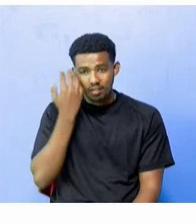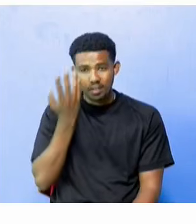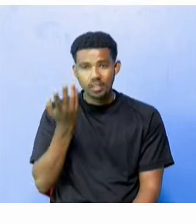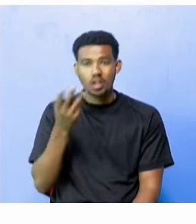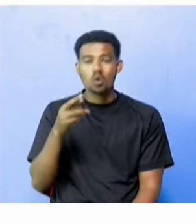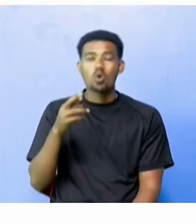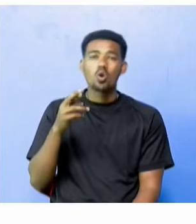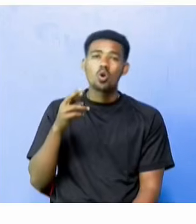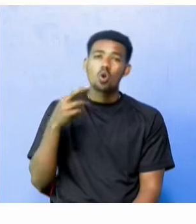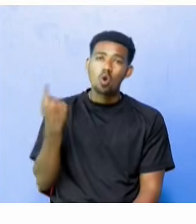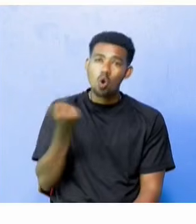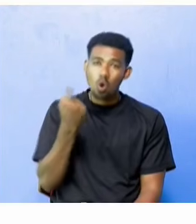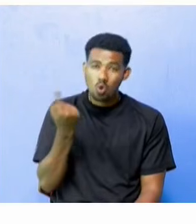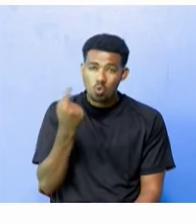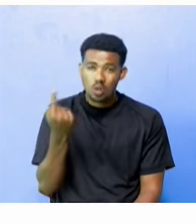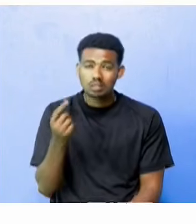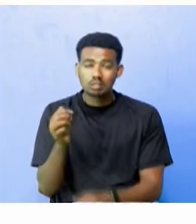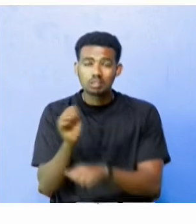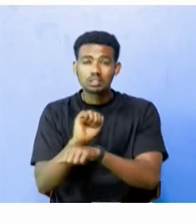drives